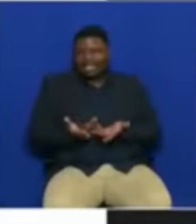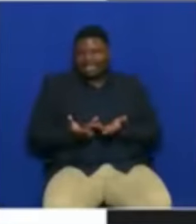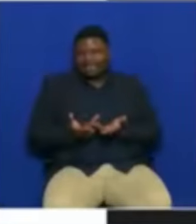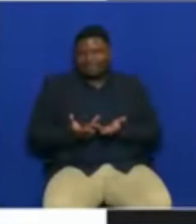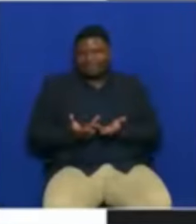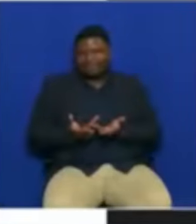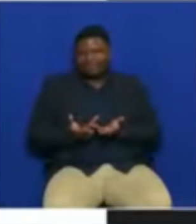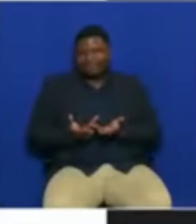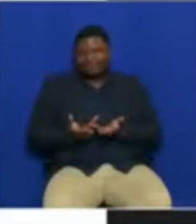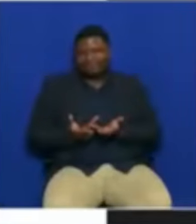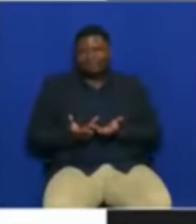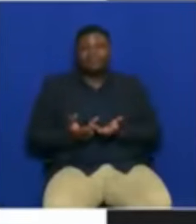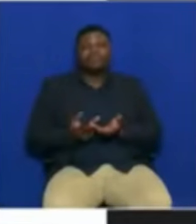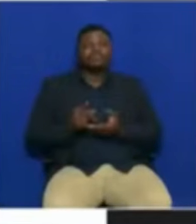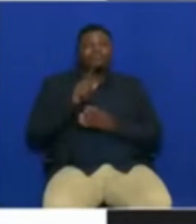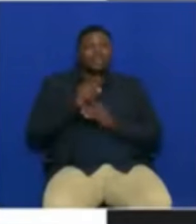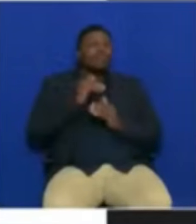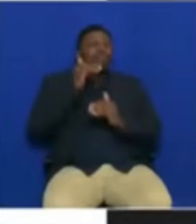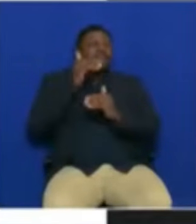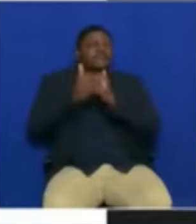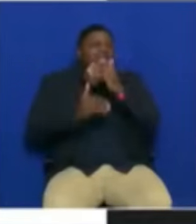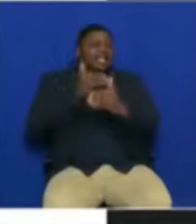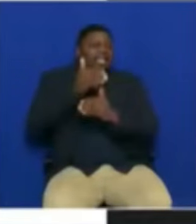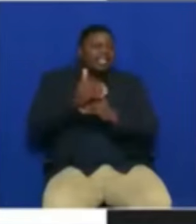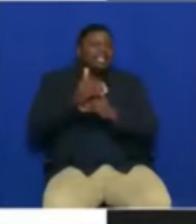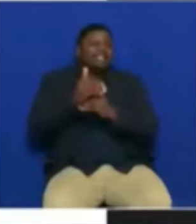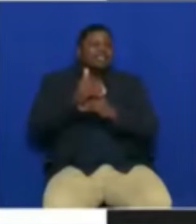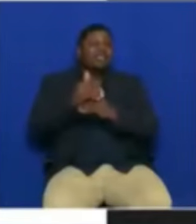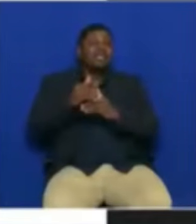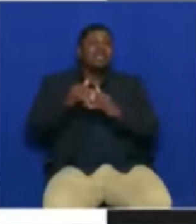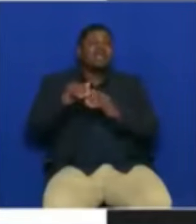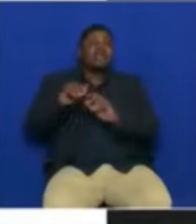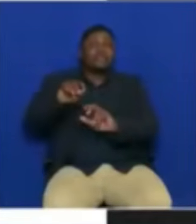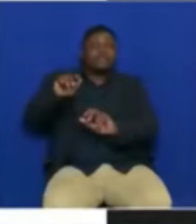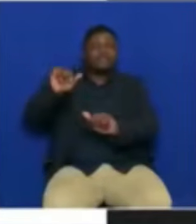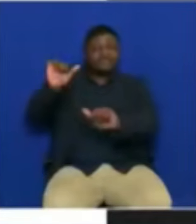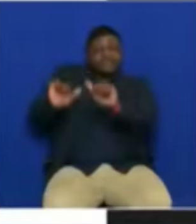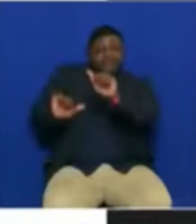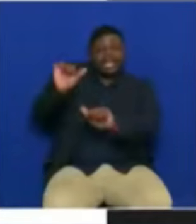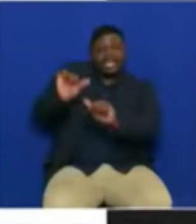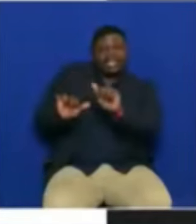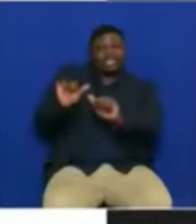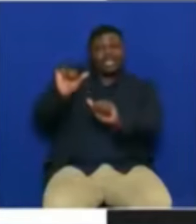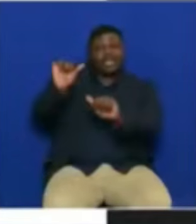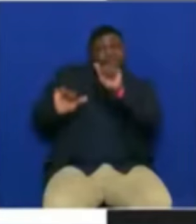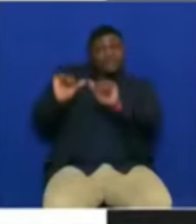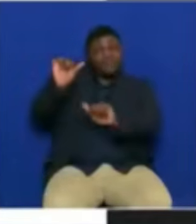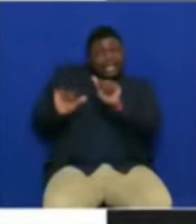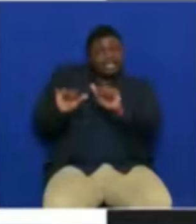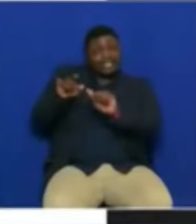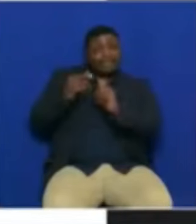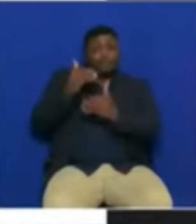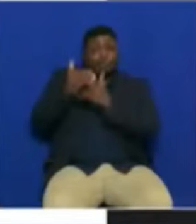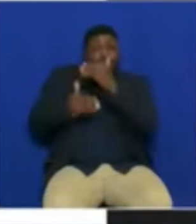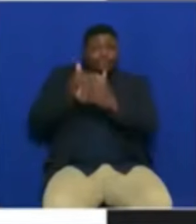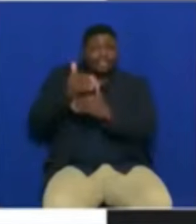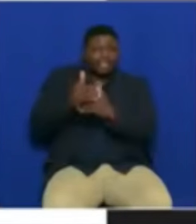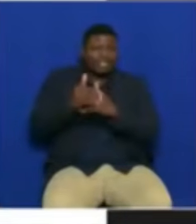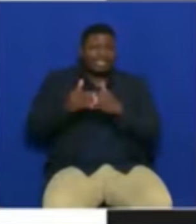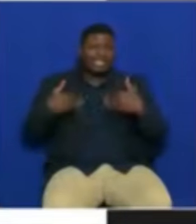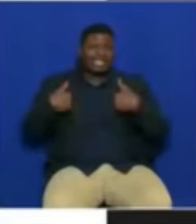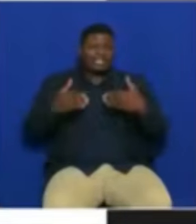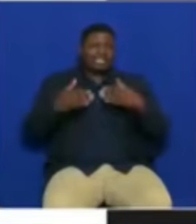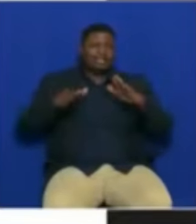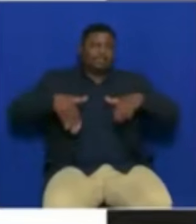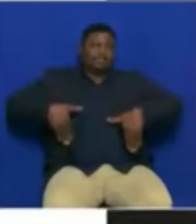vetting process, it has begun. That is what we agree the two letters mean. That she's not cleared yet.